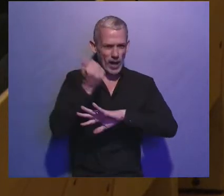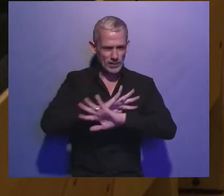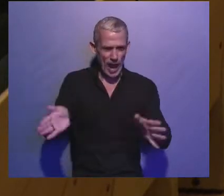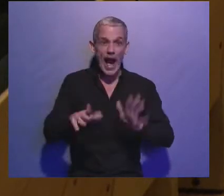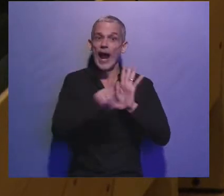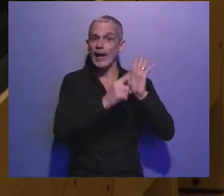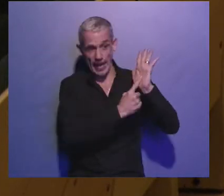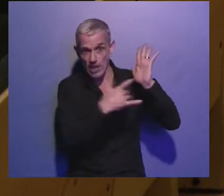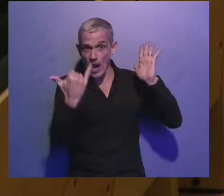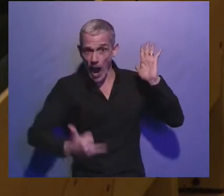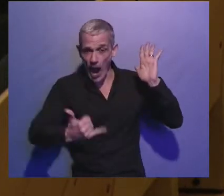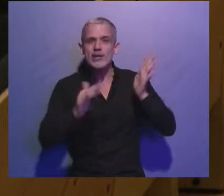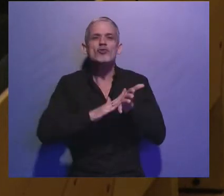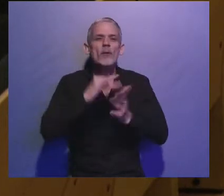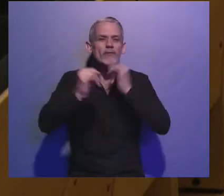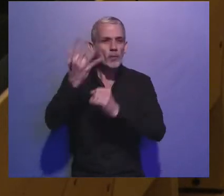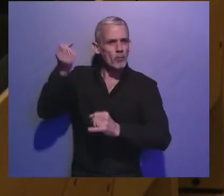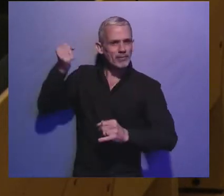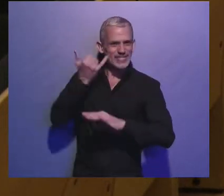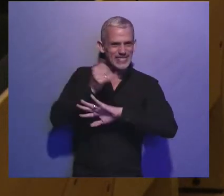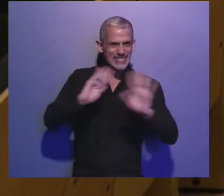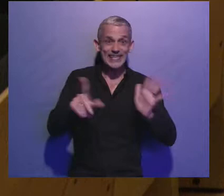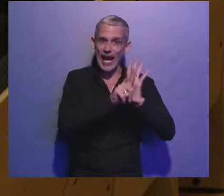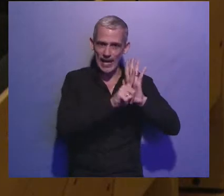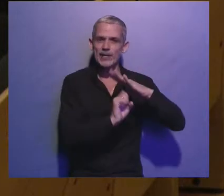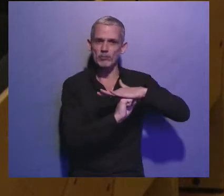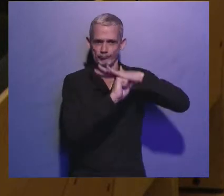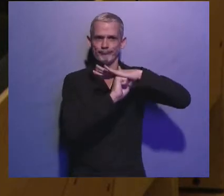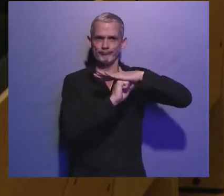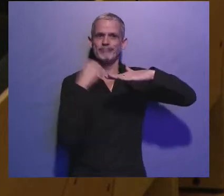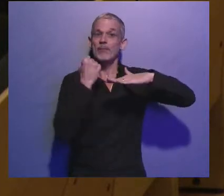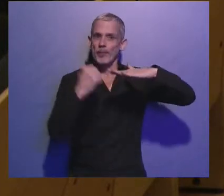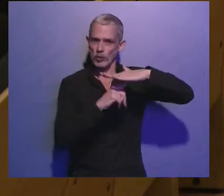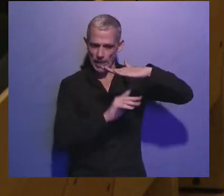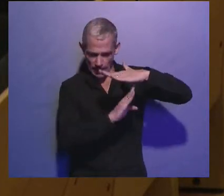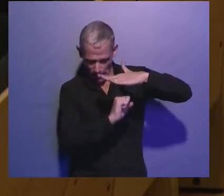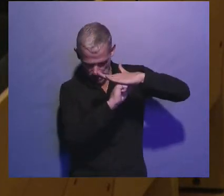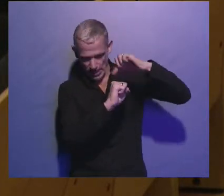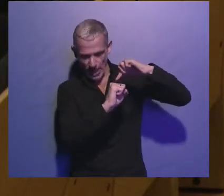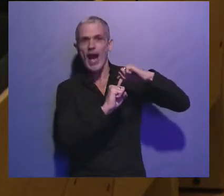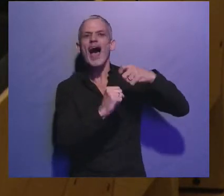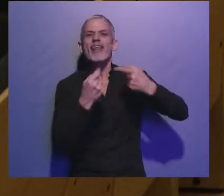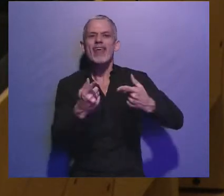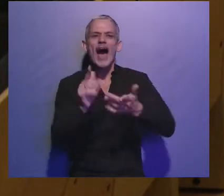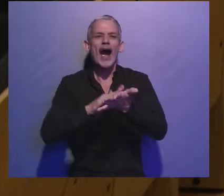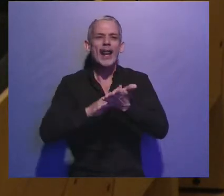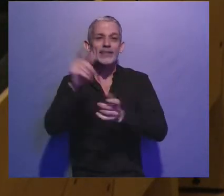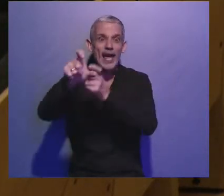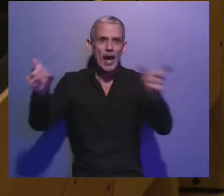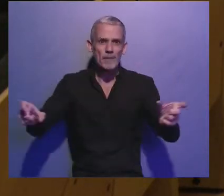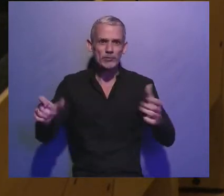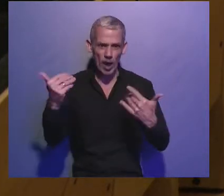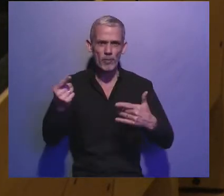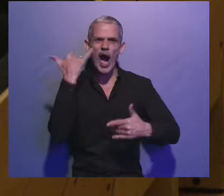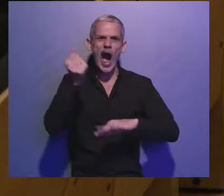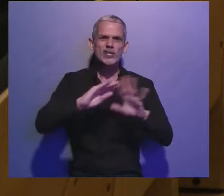Brazil, now that they do have a law of access to information, which is the basic pillar to ensure, to